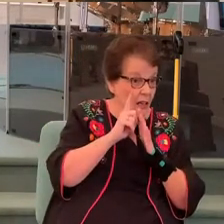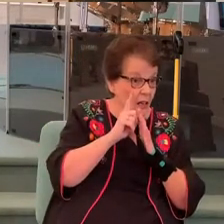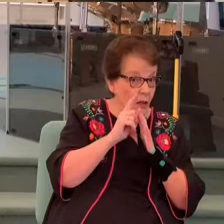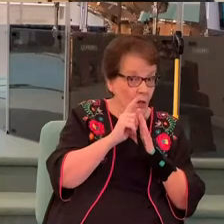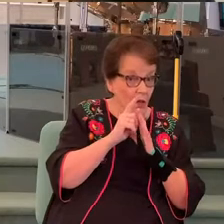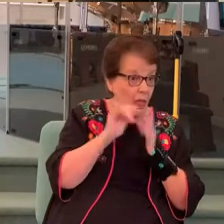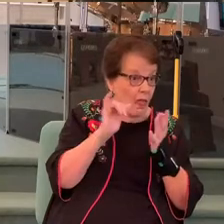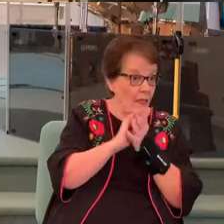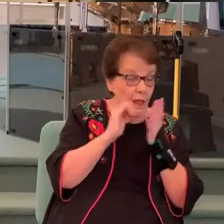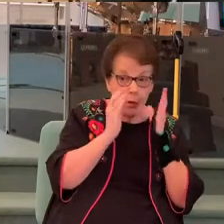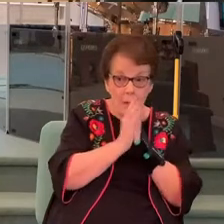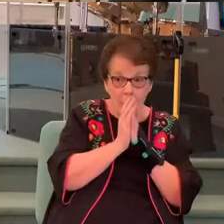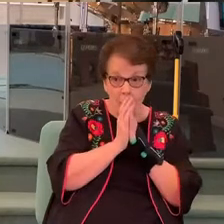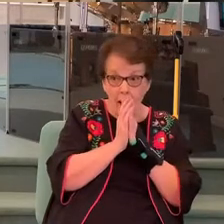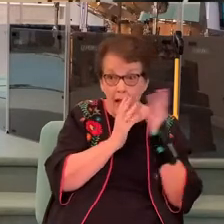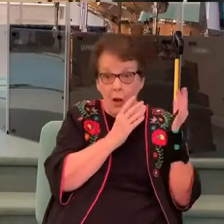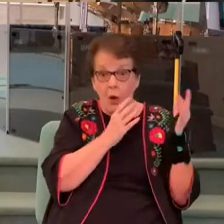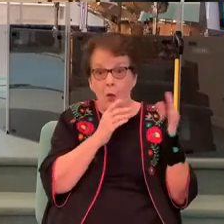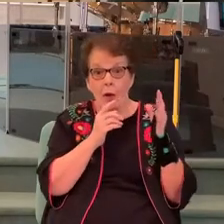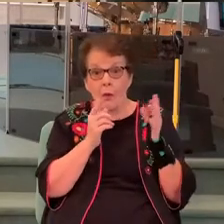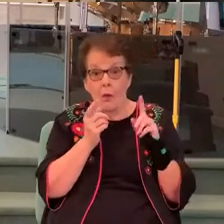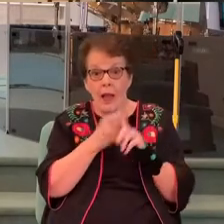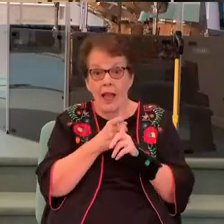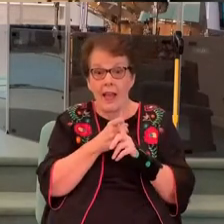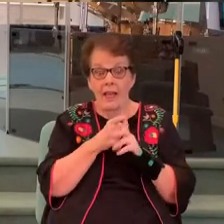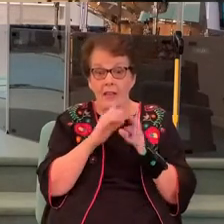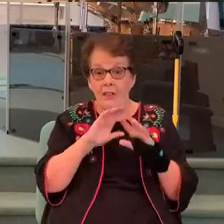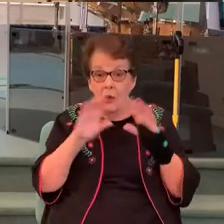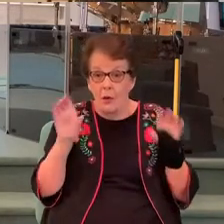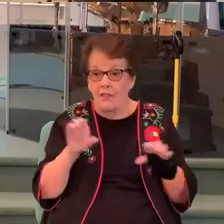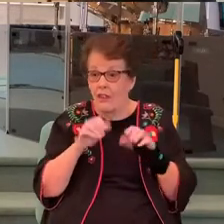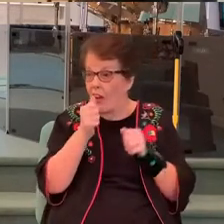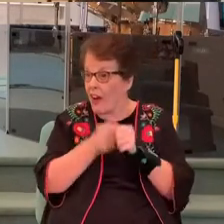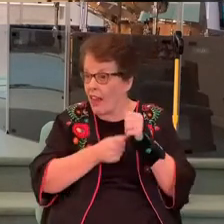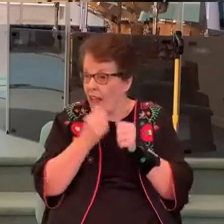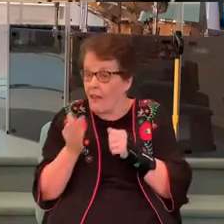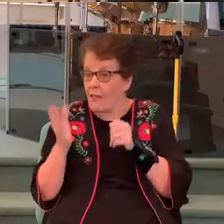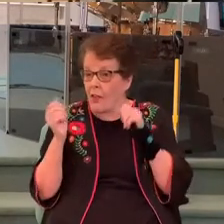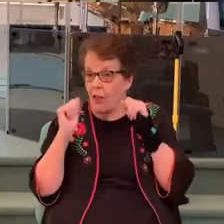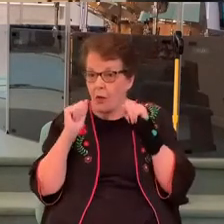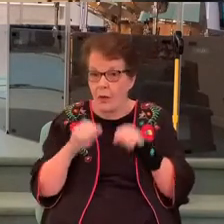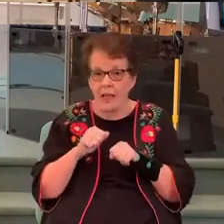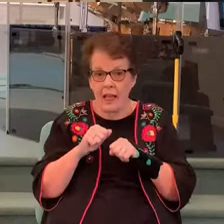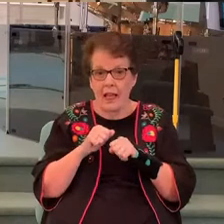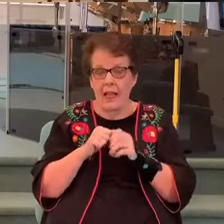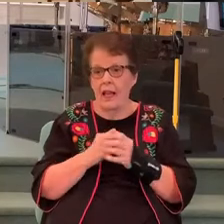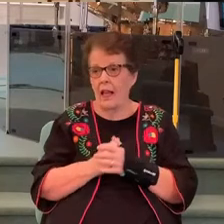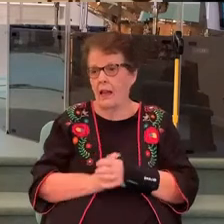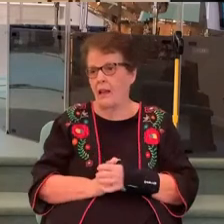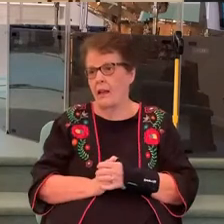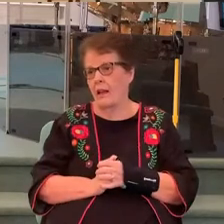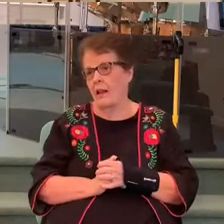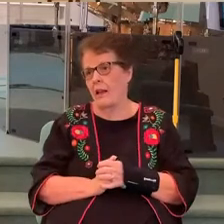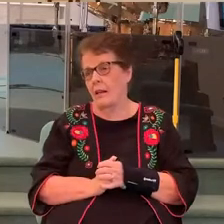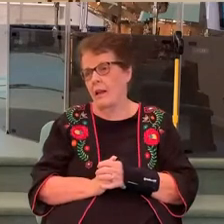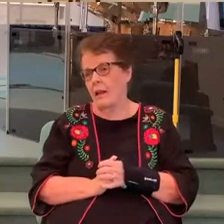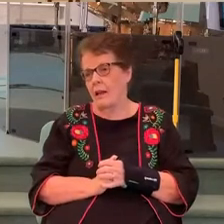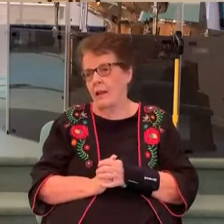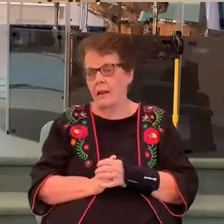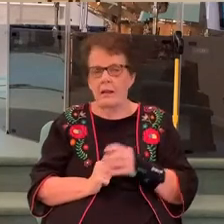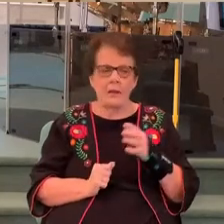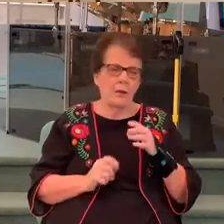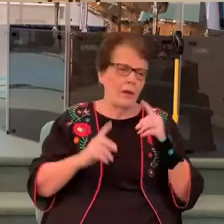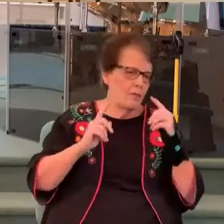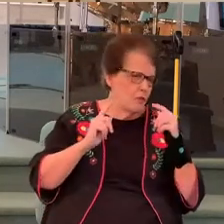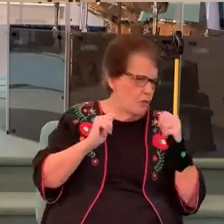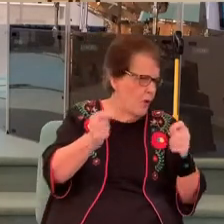we've exhausted all of our resources. We've done everything we can. We've paid as much money as we know how to pay. We've tapped every resource